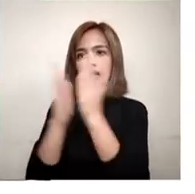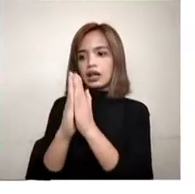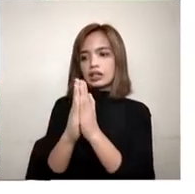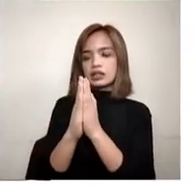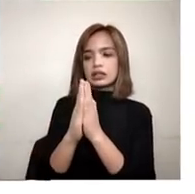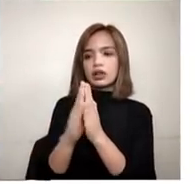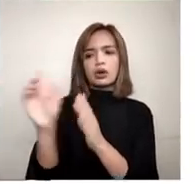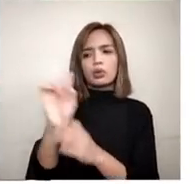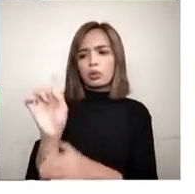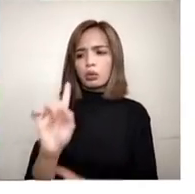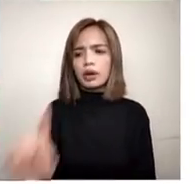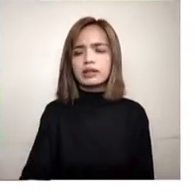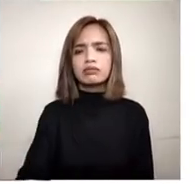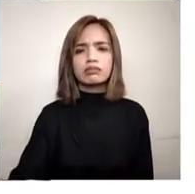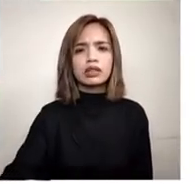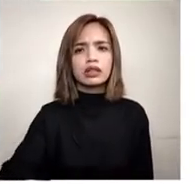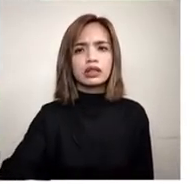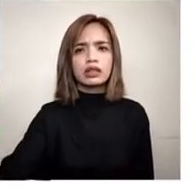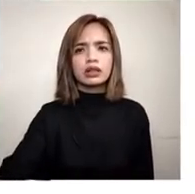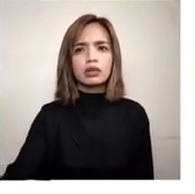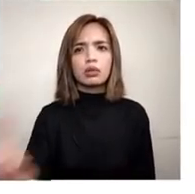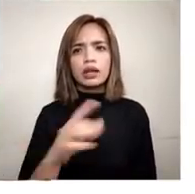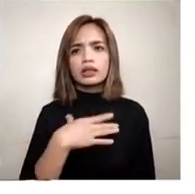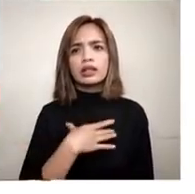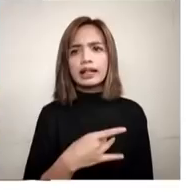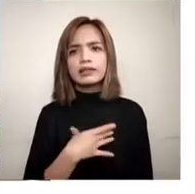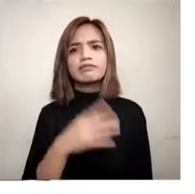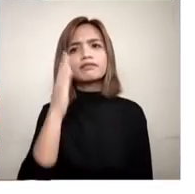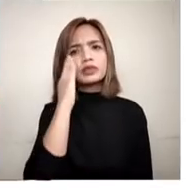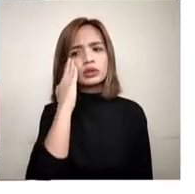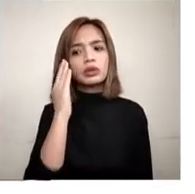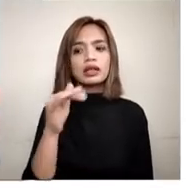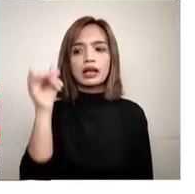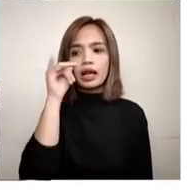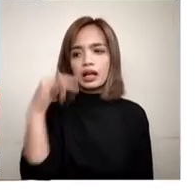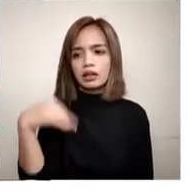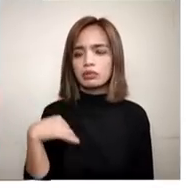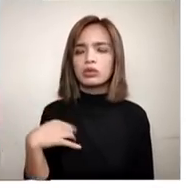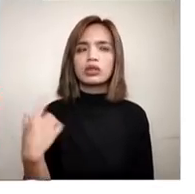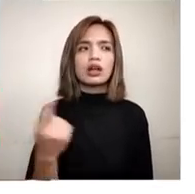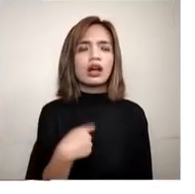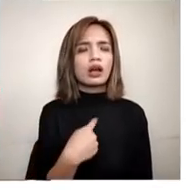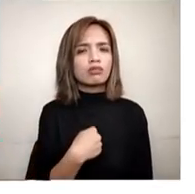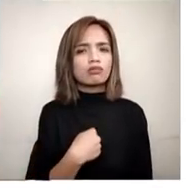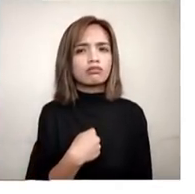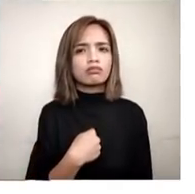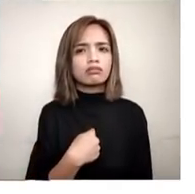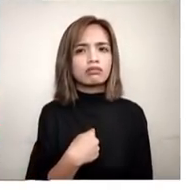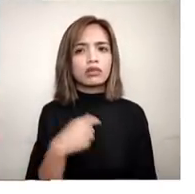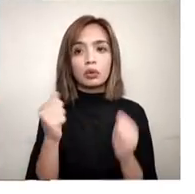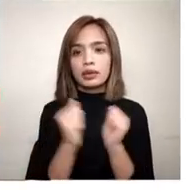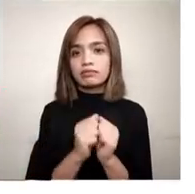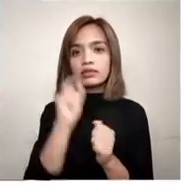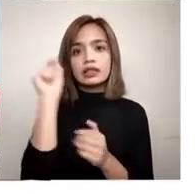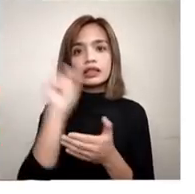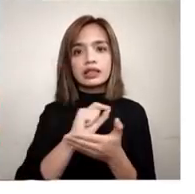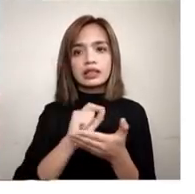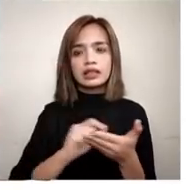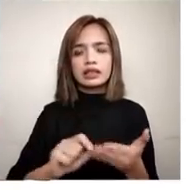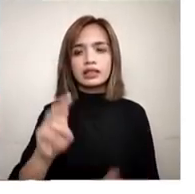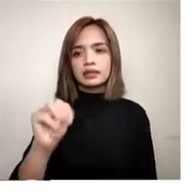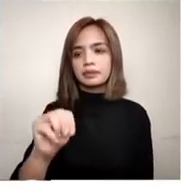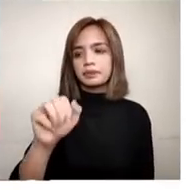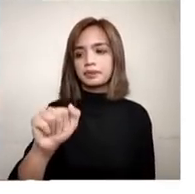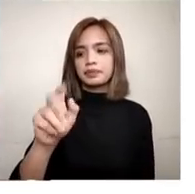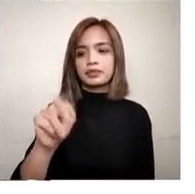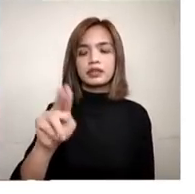whatever things they want to know about. And yesterday I went with that together with Secretary Manolet Dairit